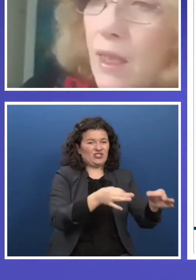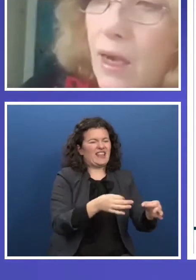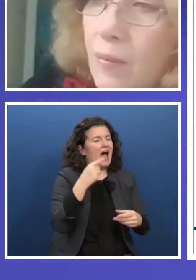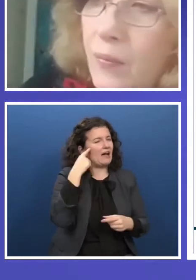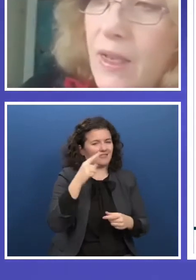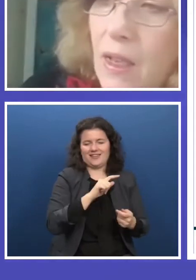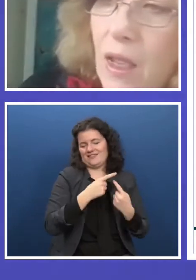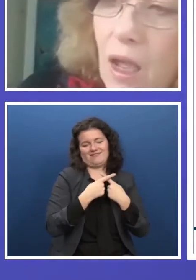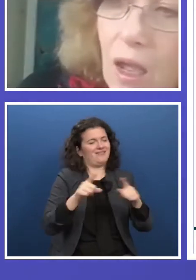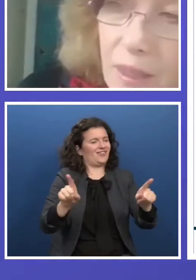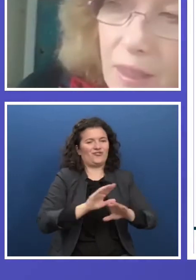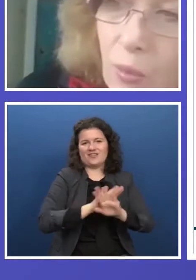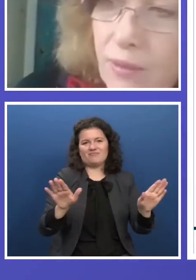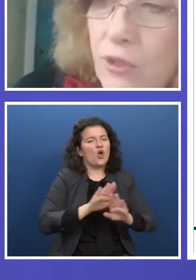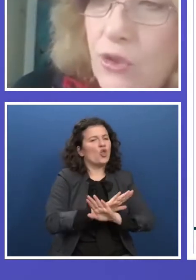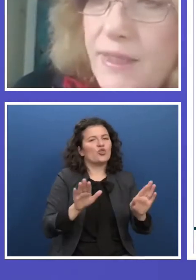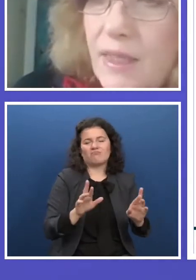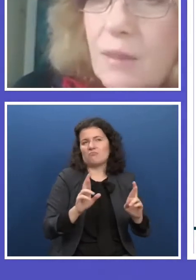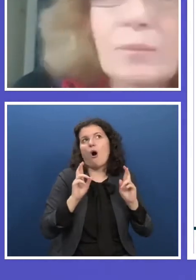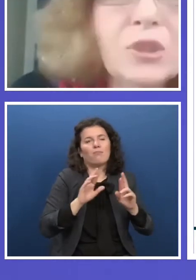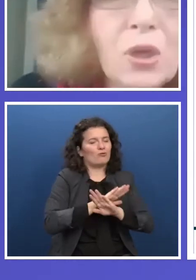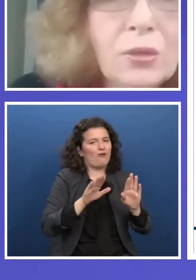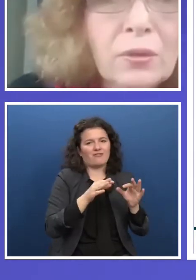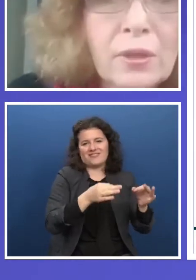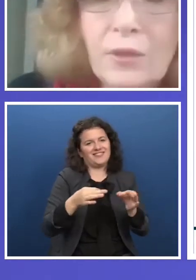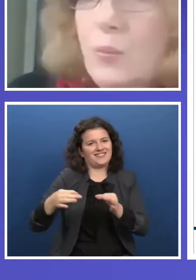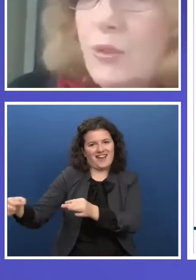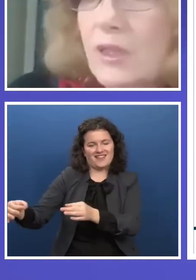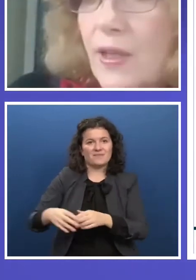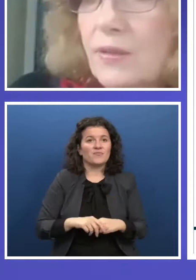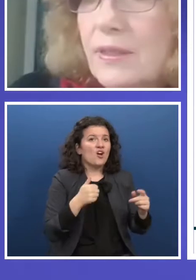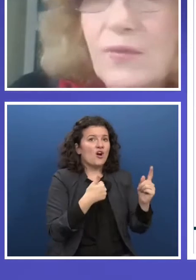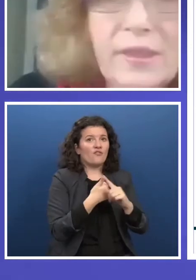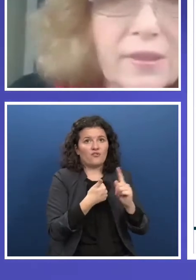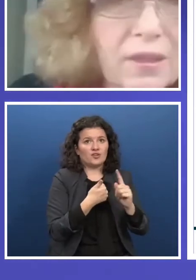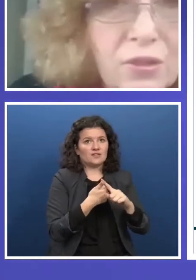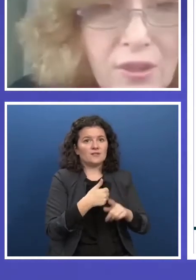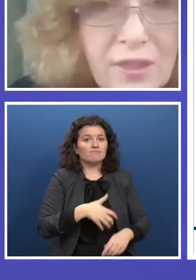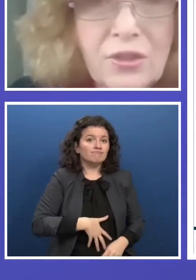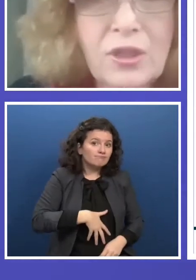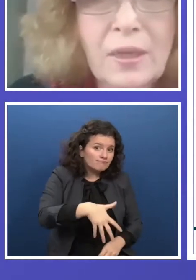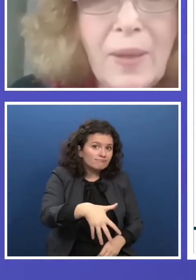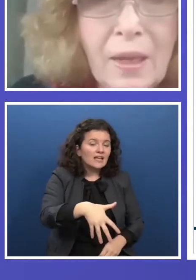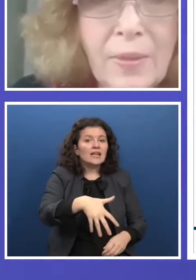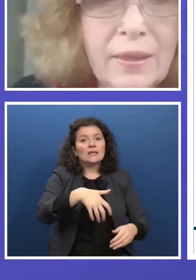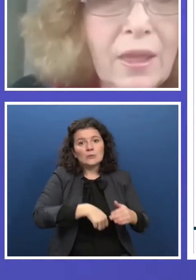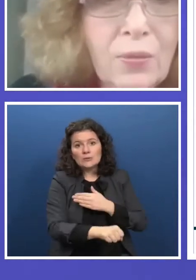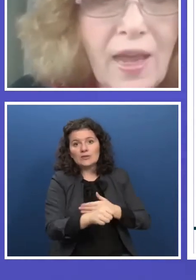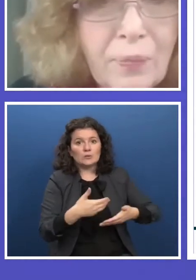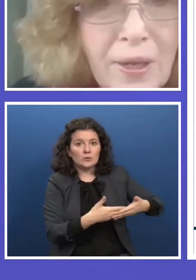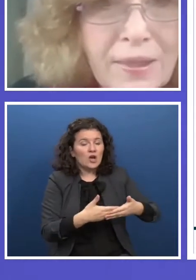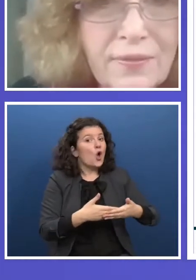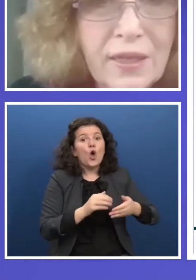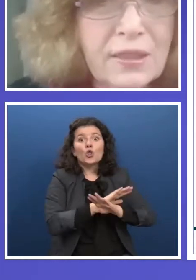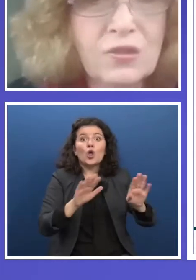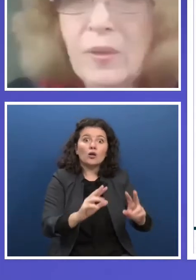made. Number 1, treating maternal and reproductive health services as not essential in a pandemic. We